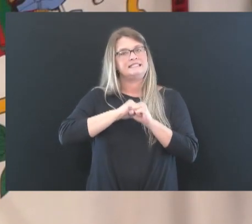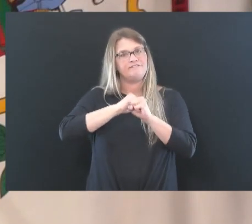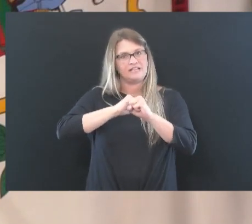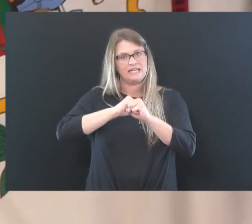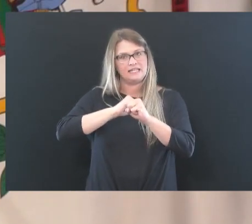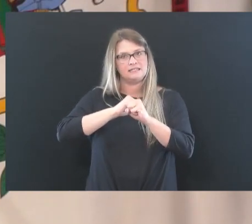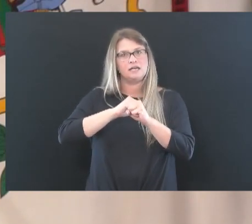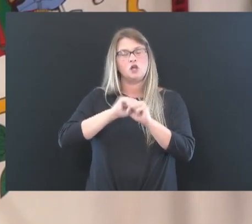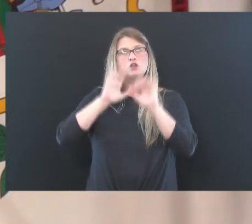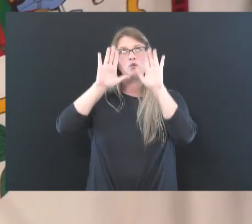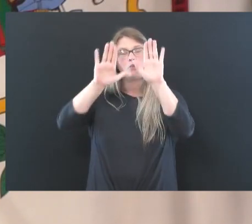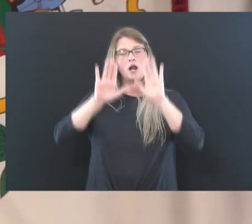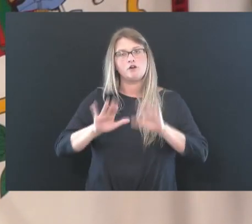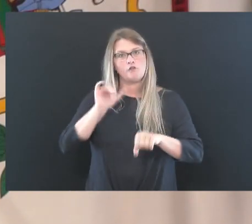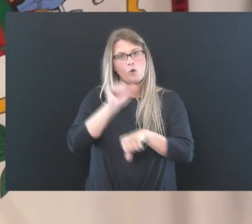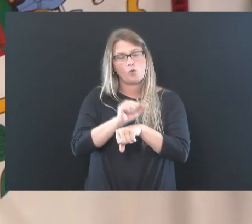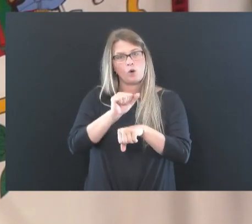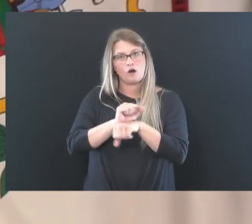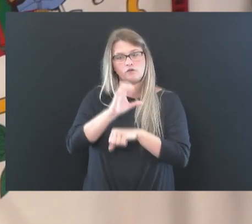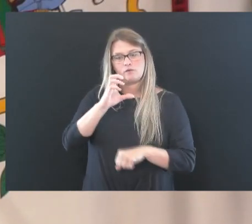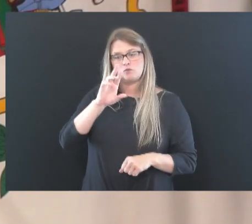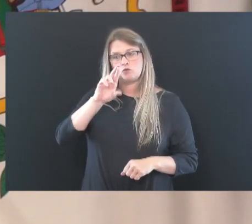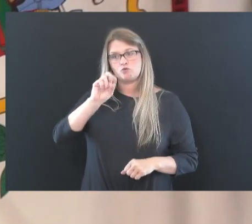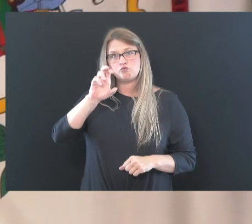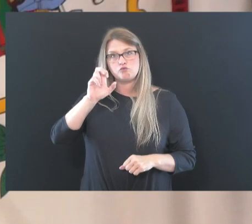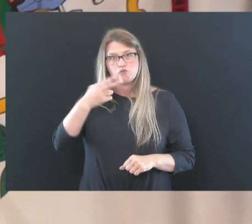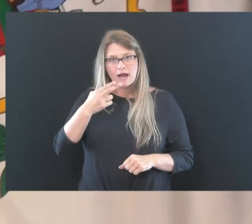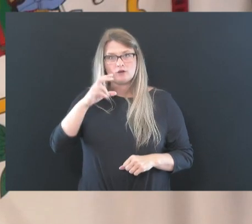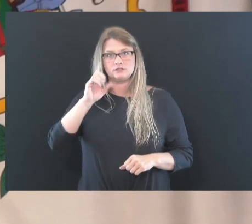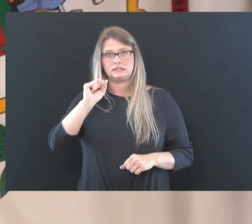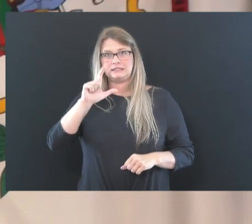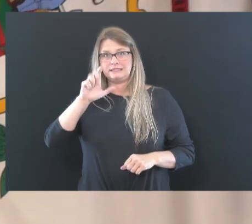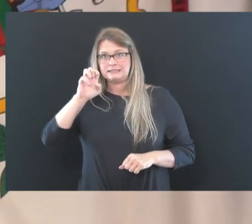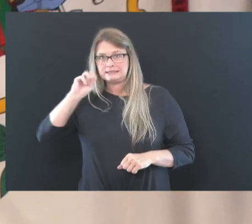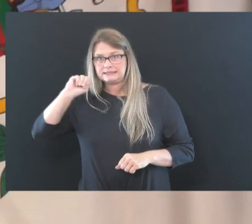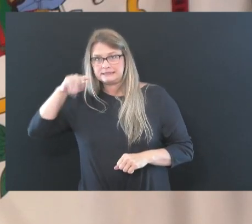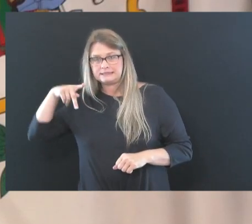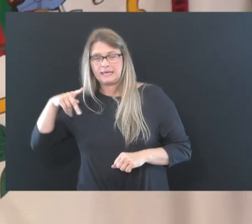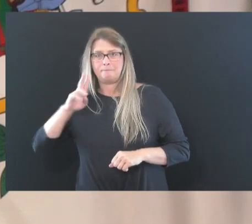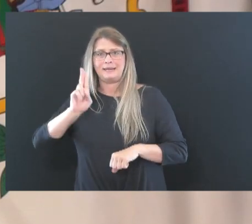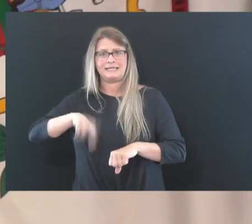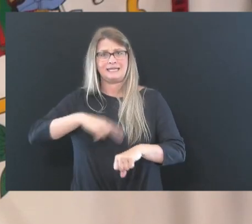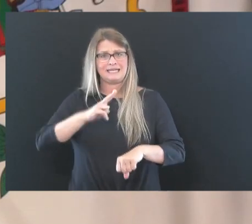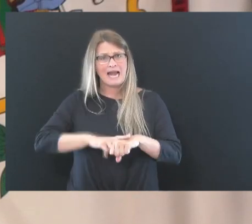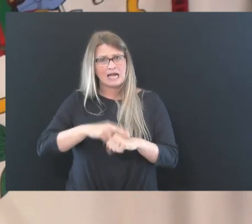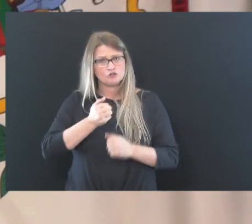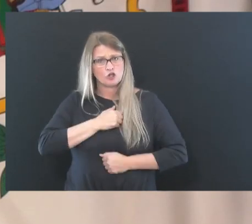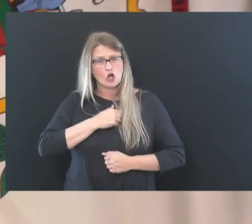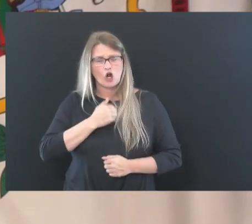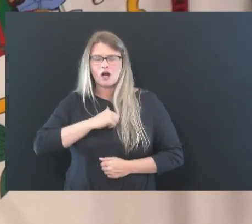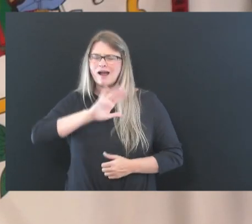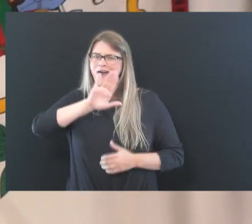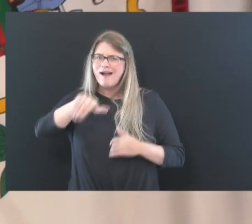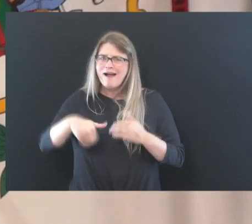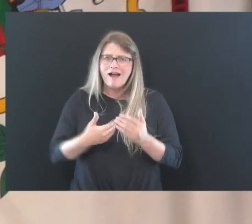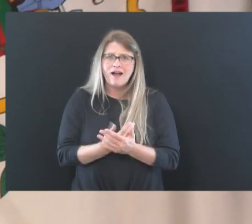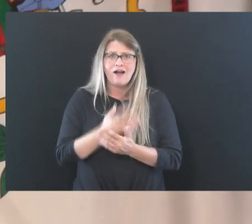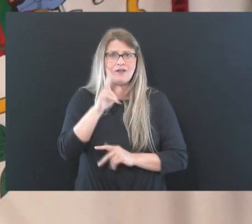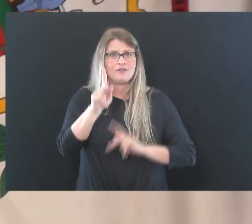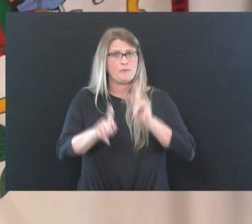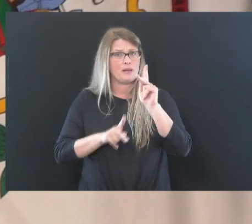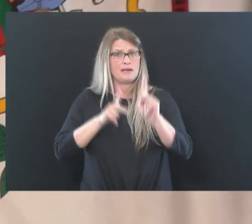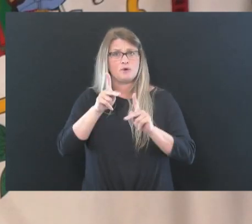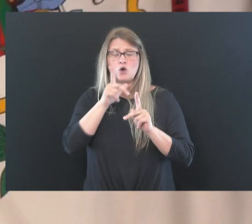work that Secretary Crouch and Dr. Slimp and the National Guard, all the people that are underpinning this